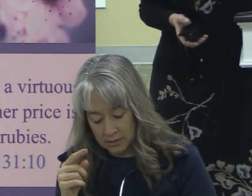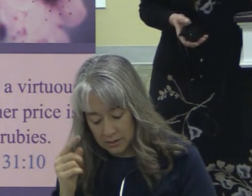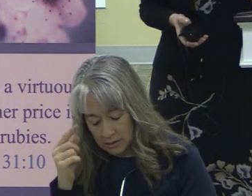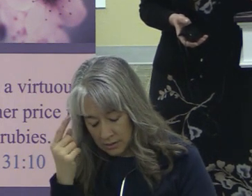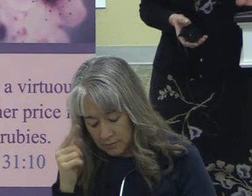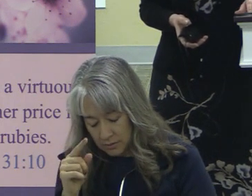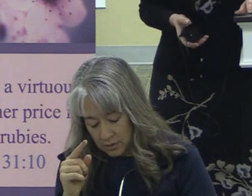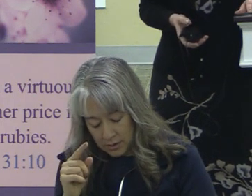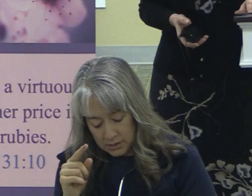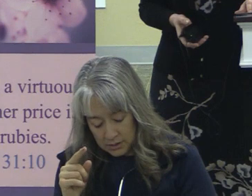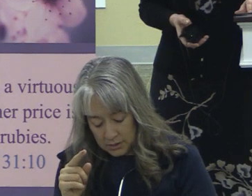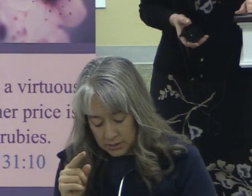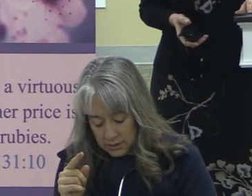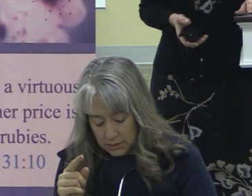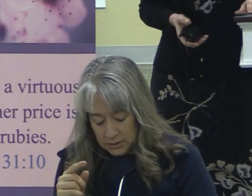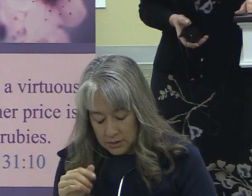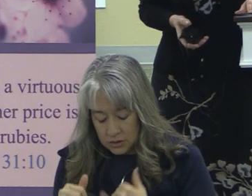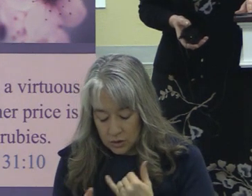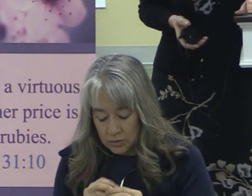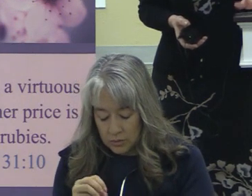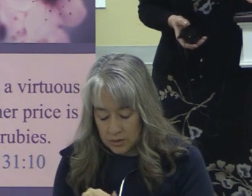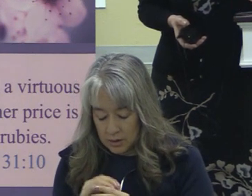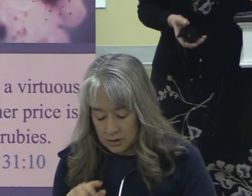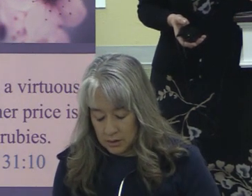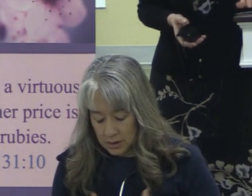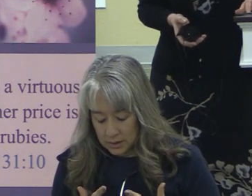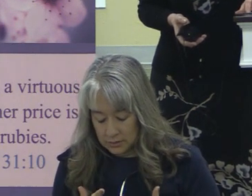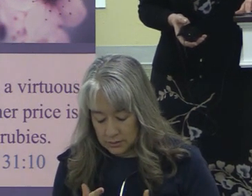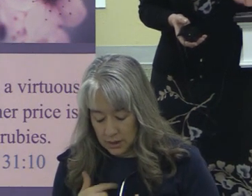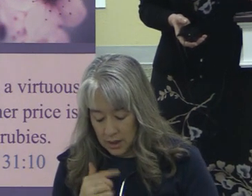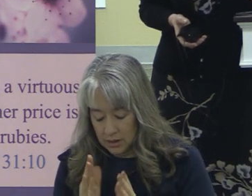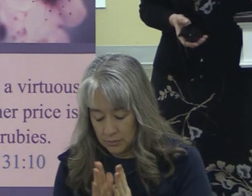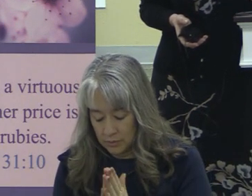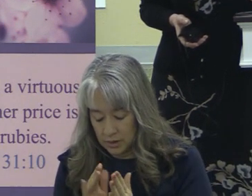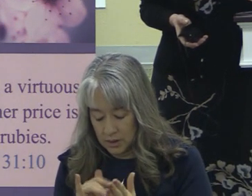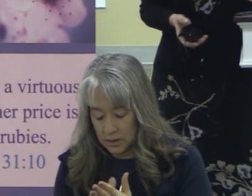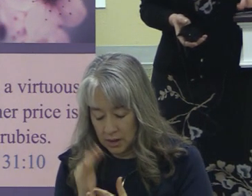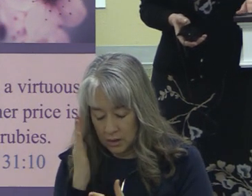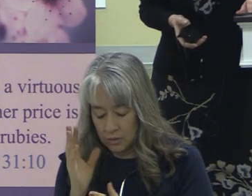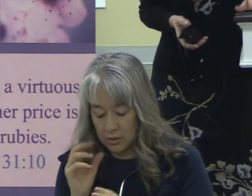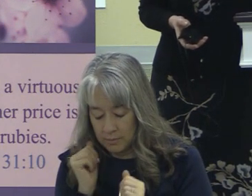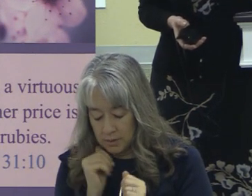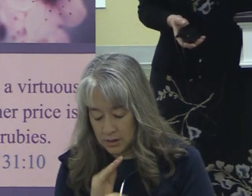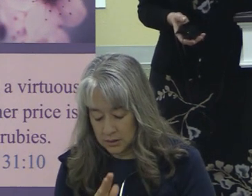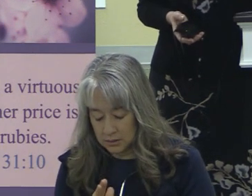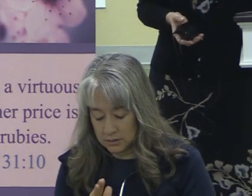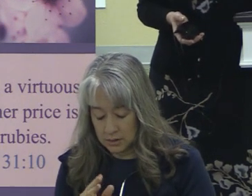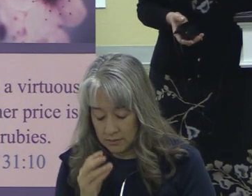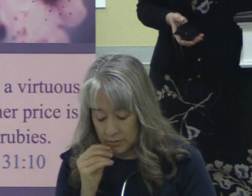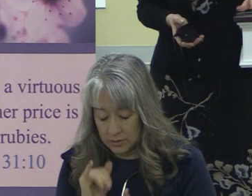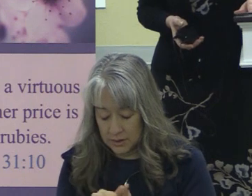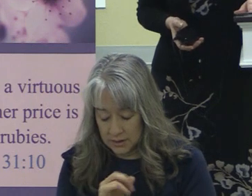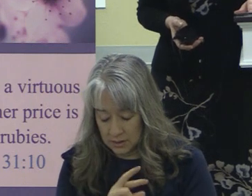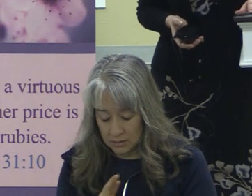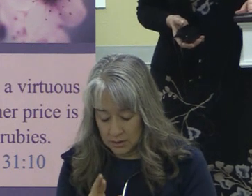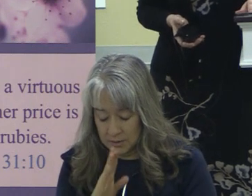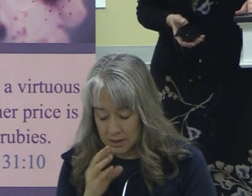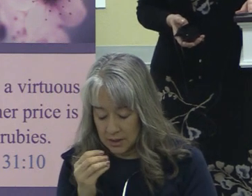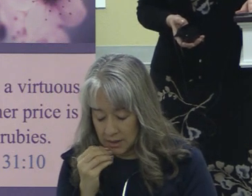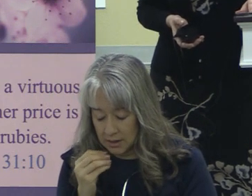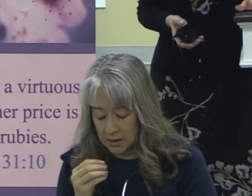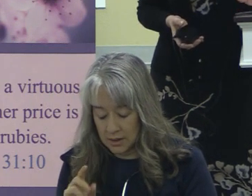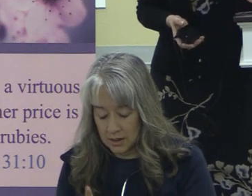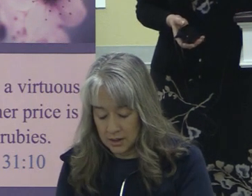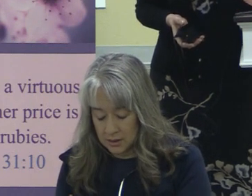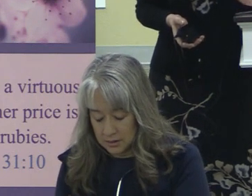for the joy you put in our lives. And Lord, I just pray that you will bless like the food that's getting ready to be eaten,